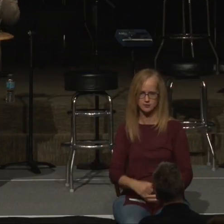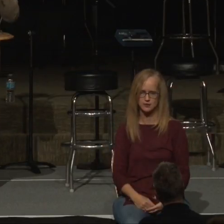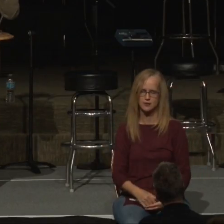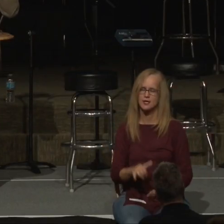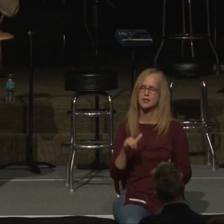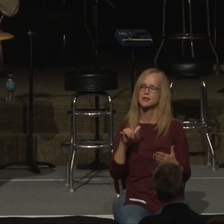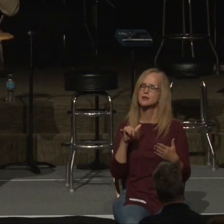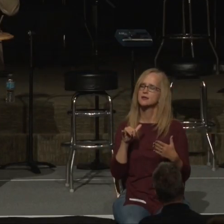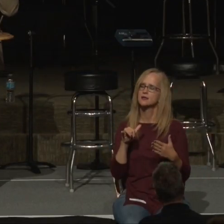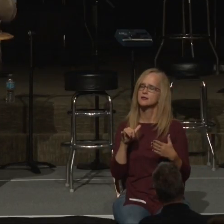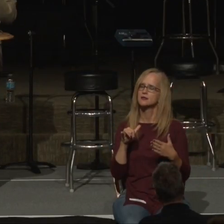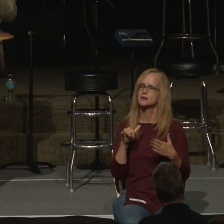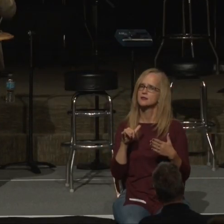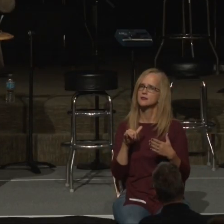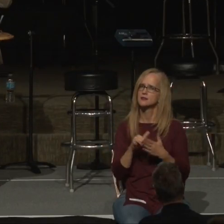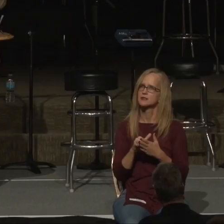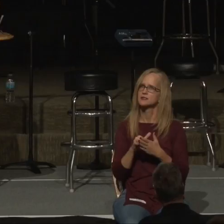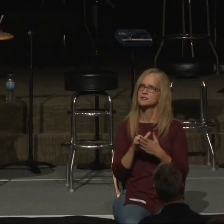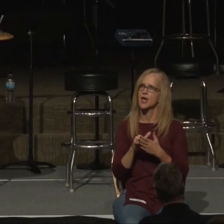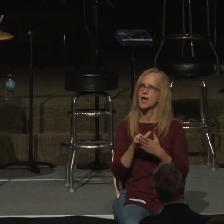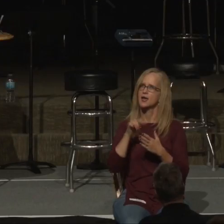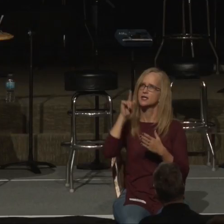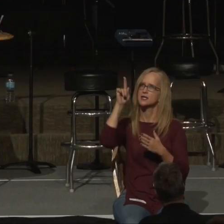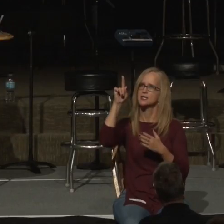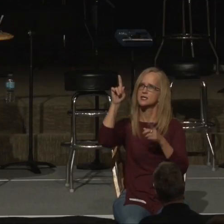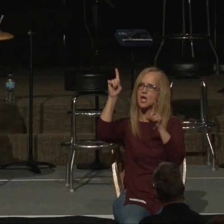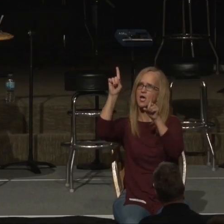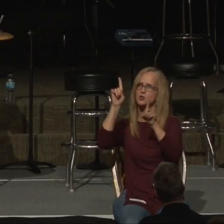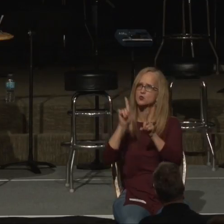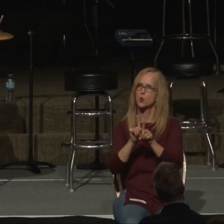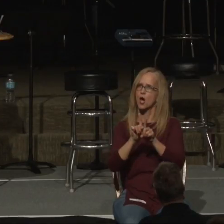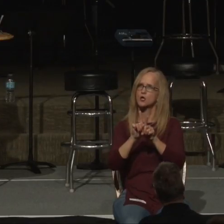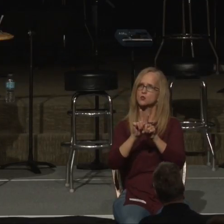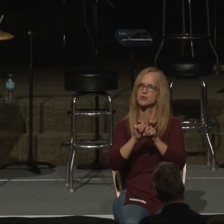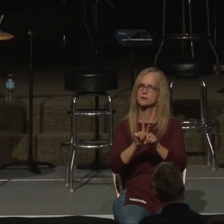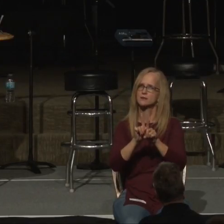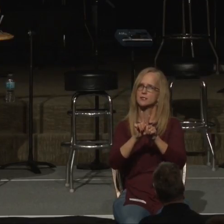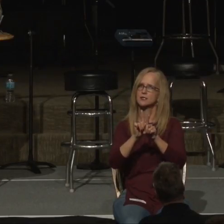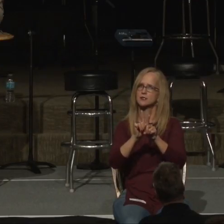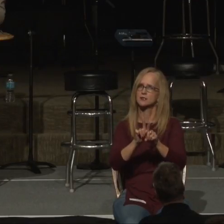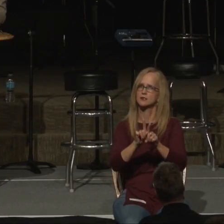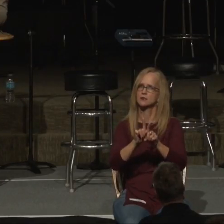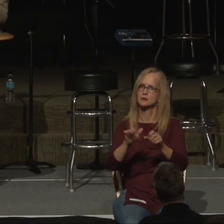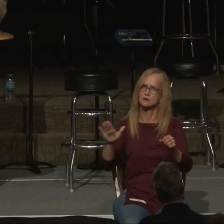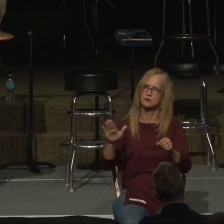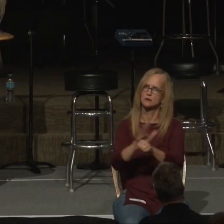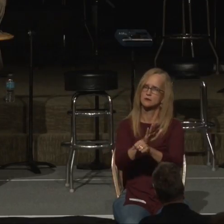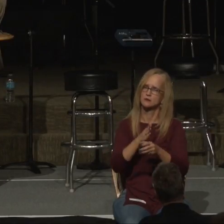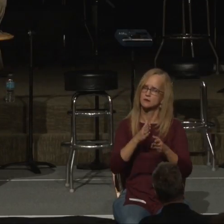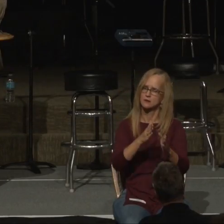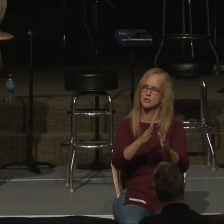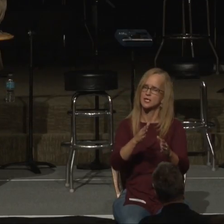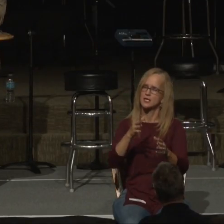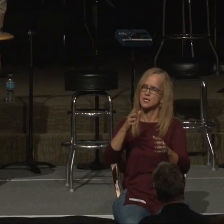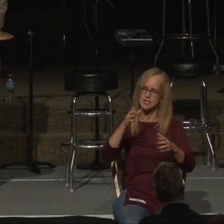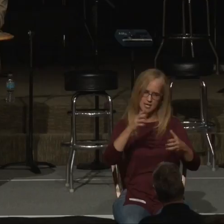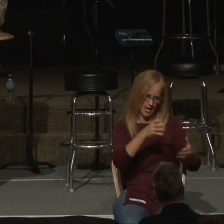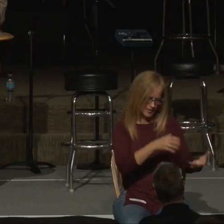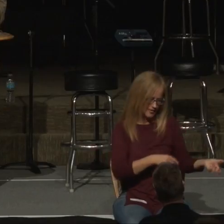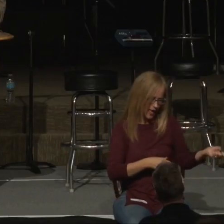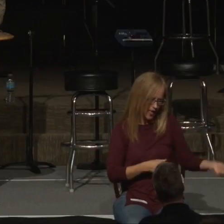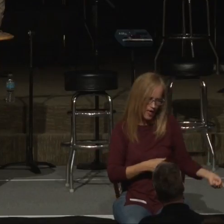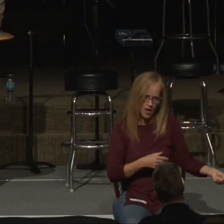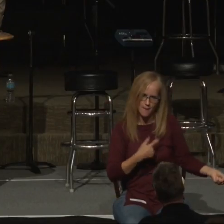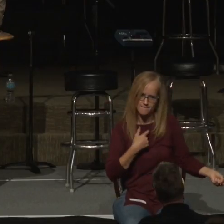is that he has walked with me every step of the way. He has held my